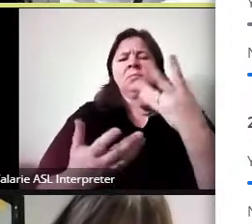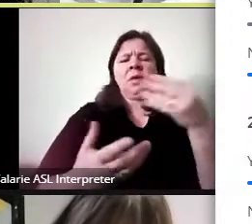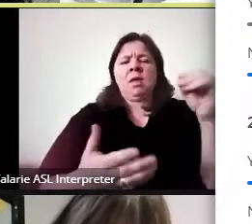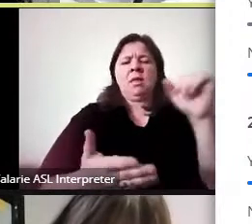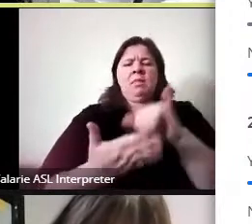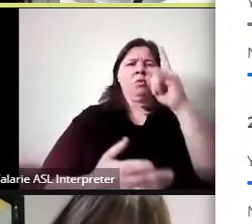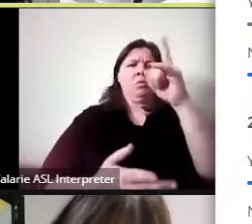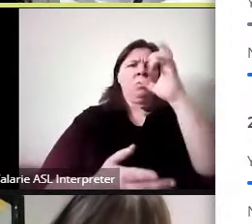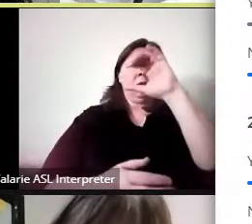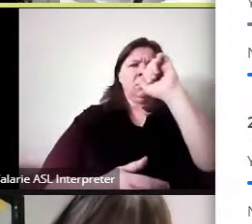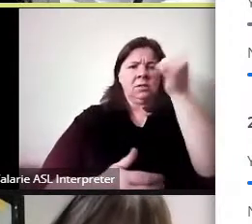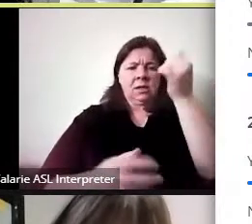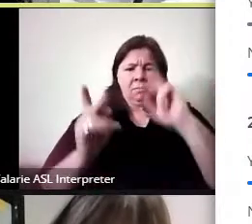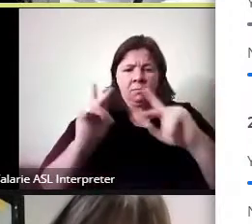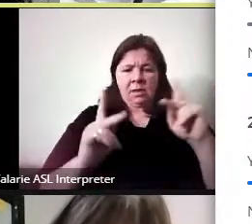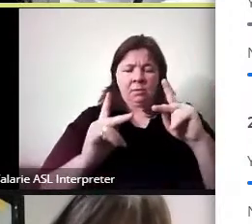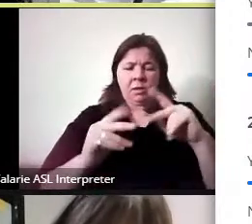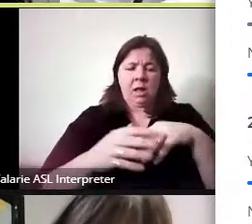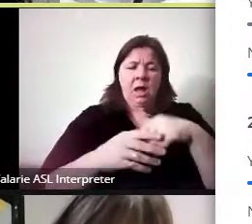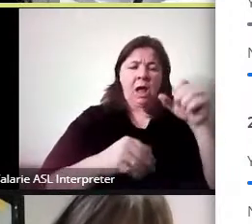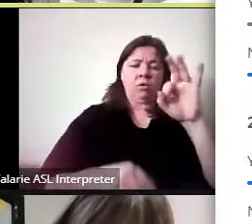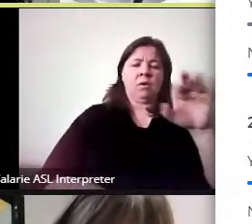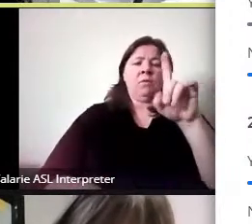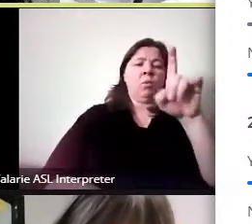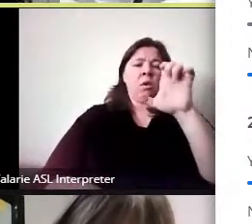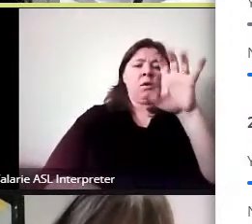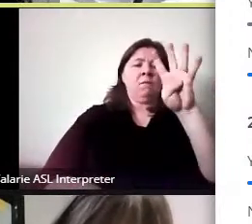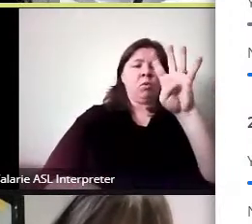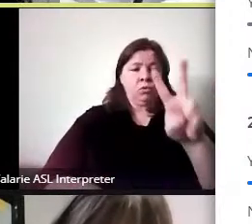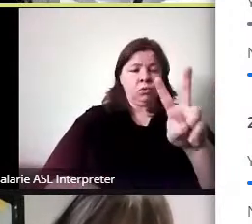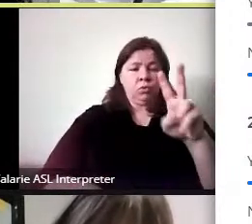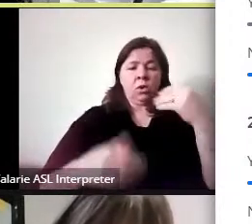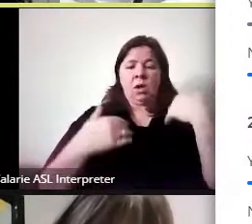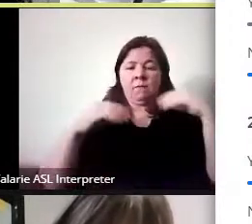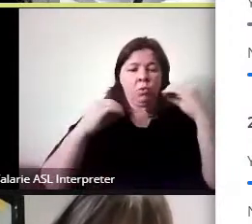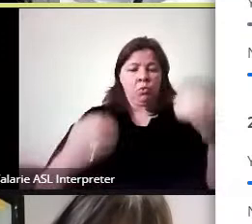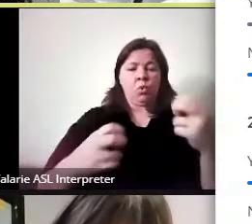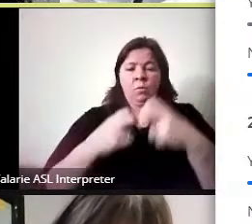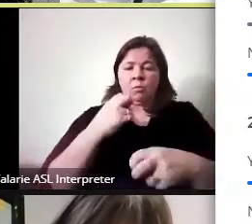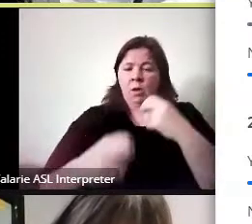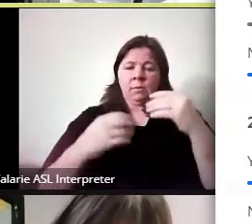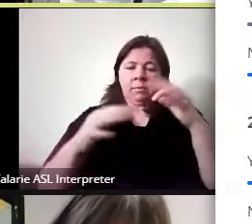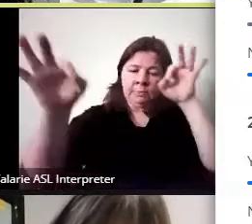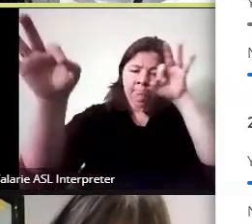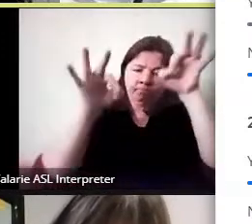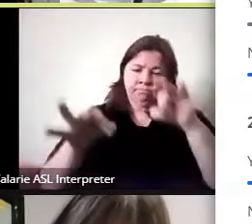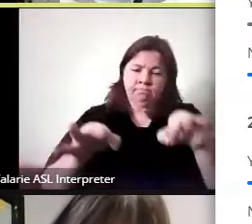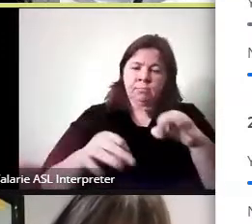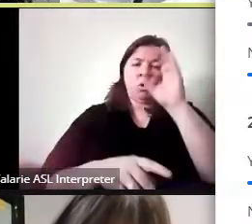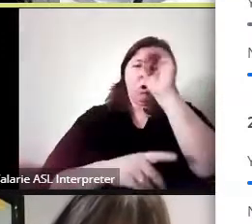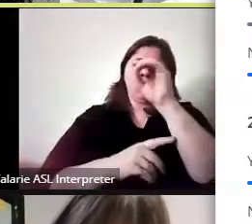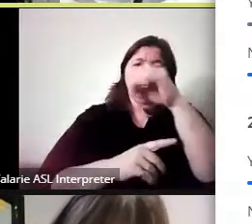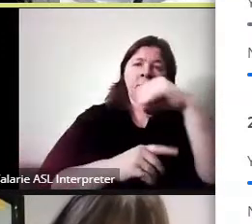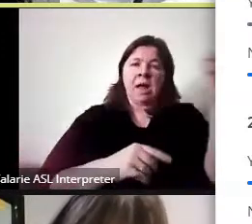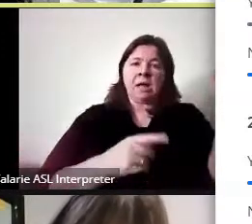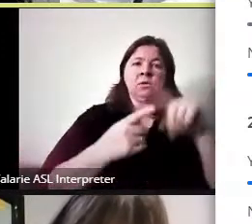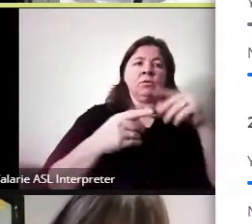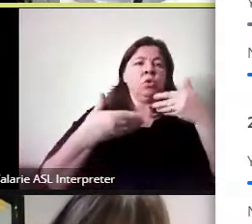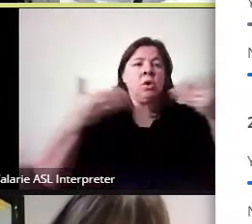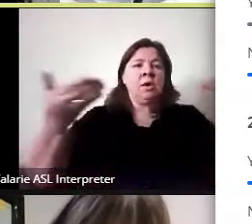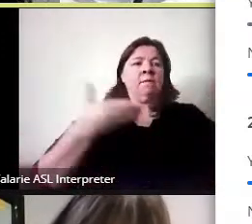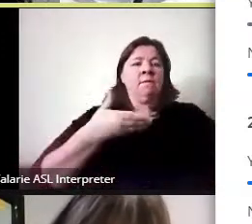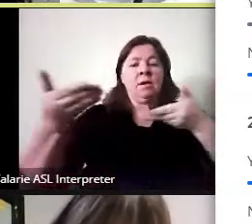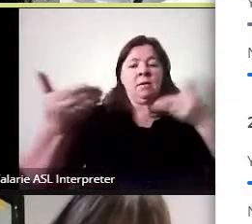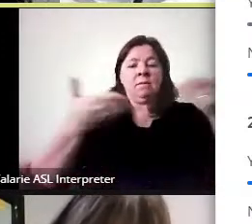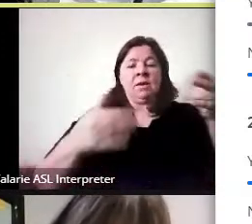is 110 people out of 142 who have no problem explaining Onpassive to their invitees,